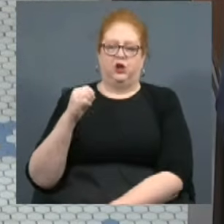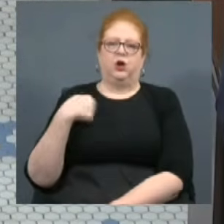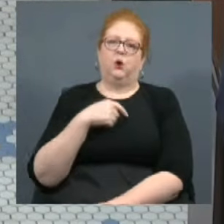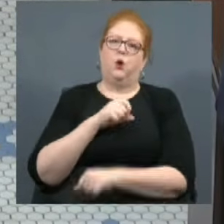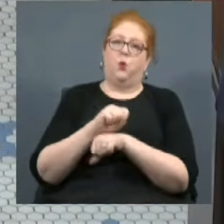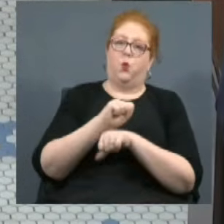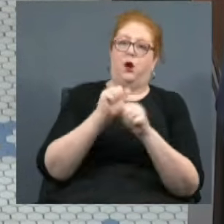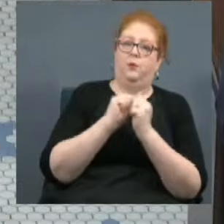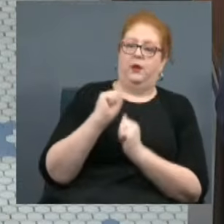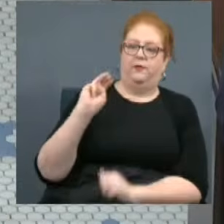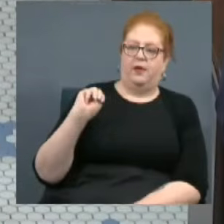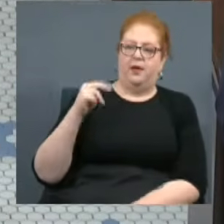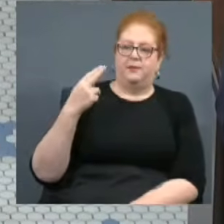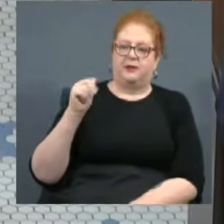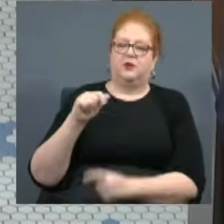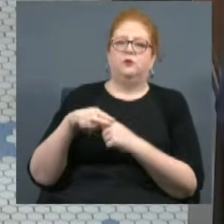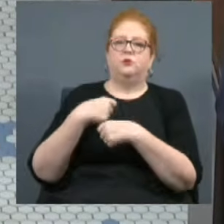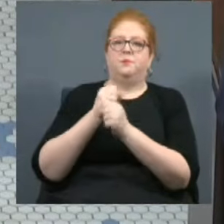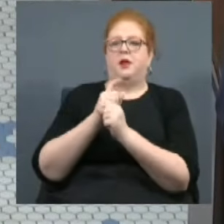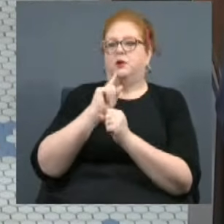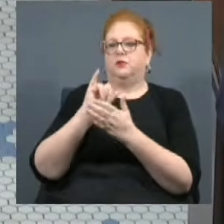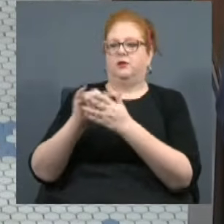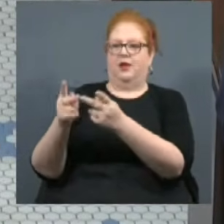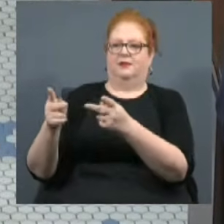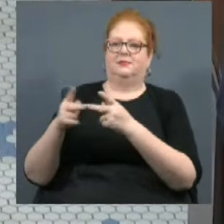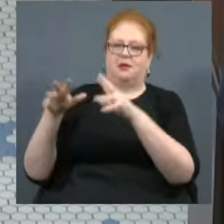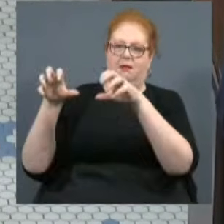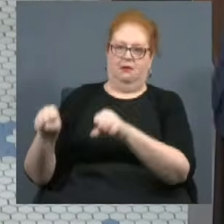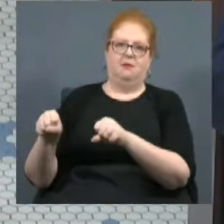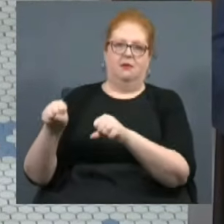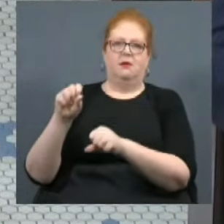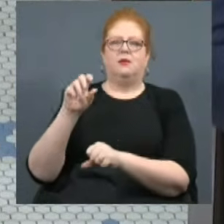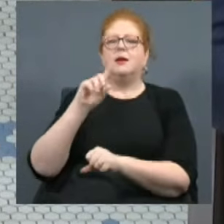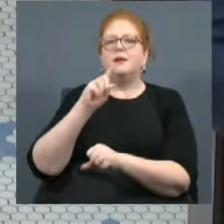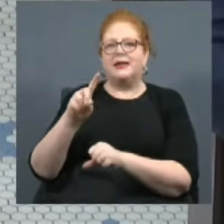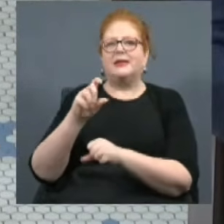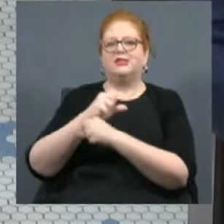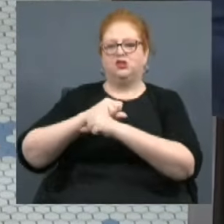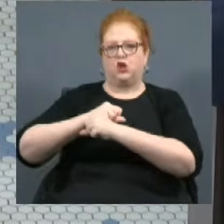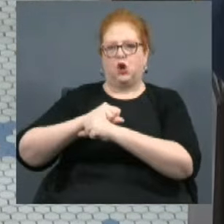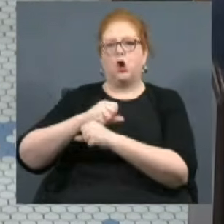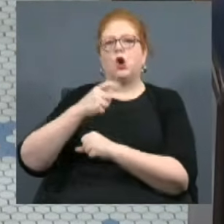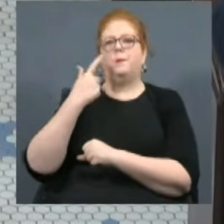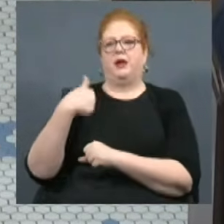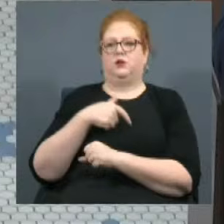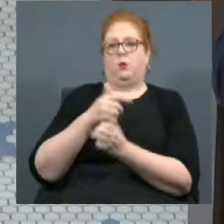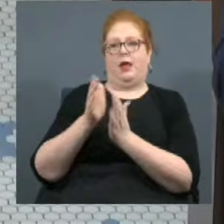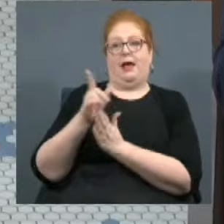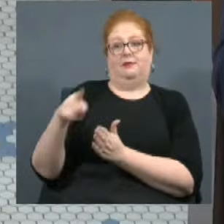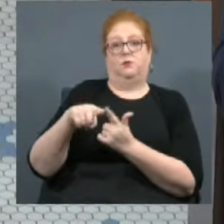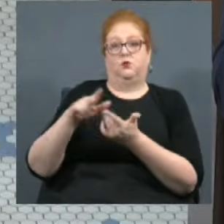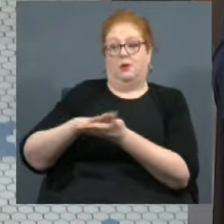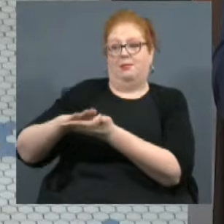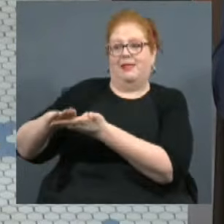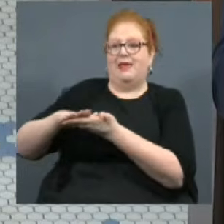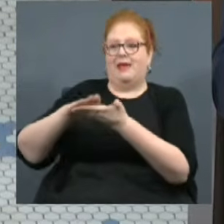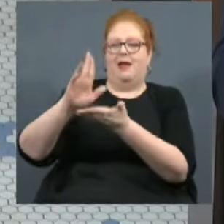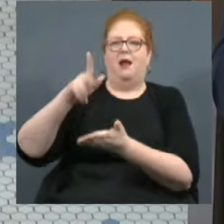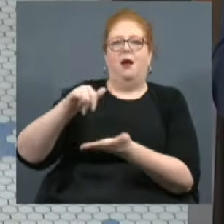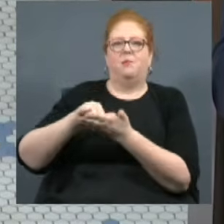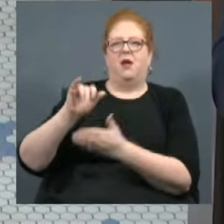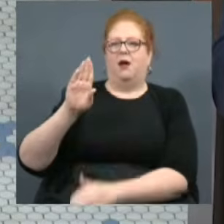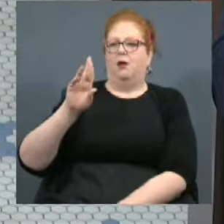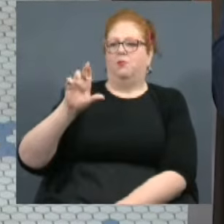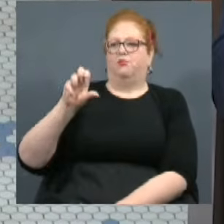One of the things that we asked them to do is to make sure that they clear out all the brush that was out there, because when you go on